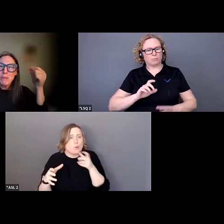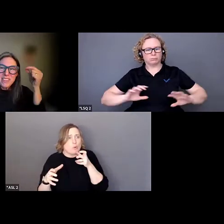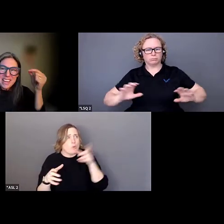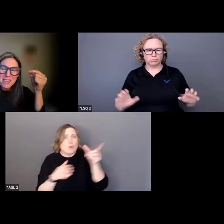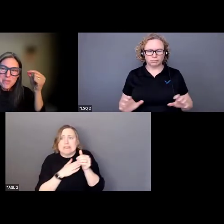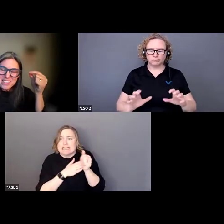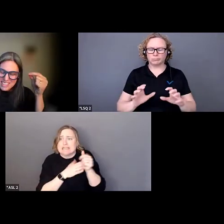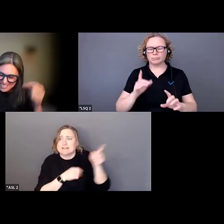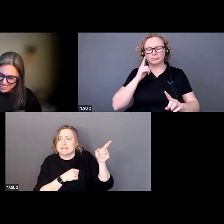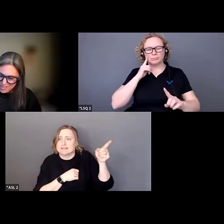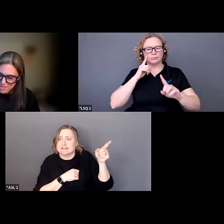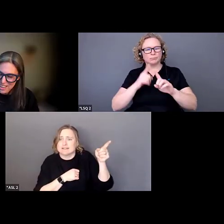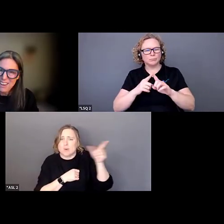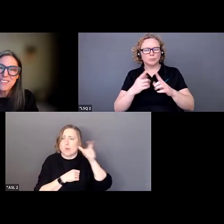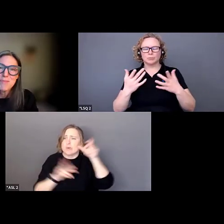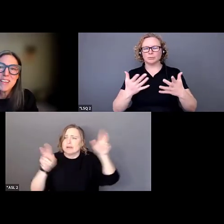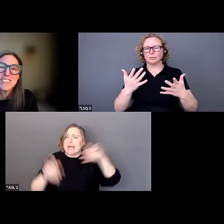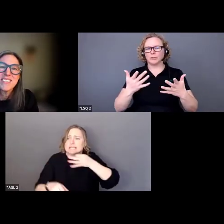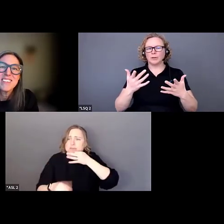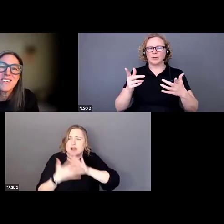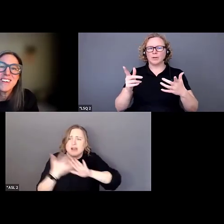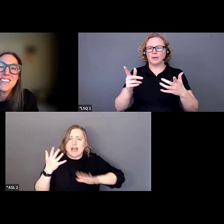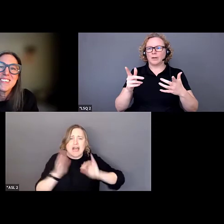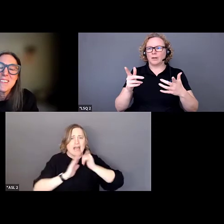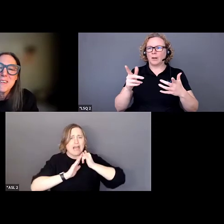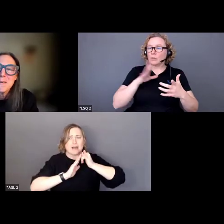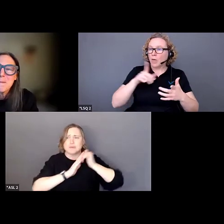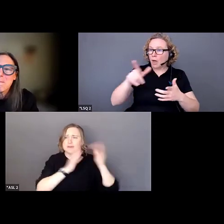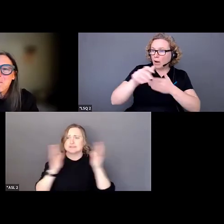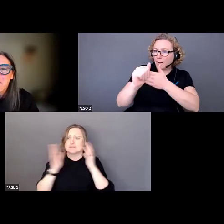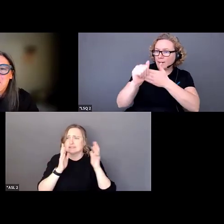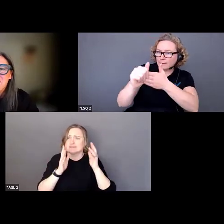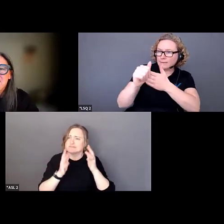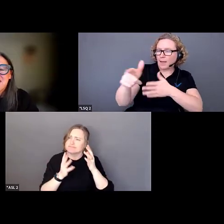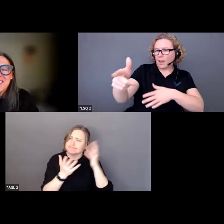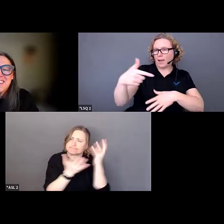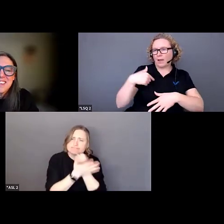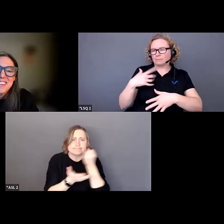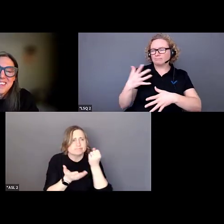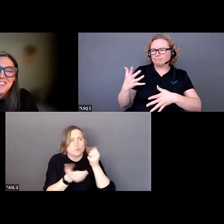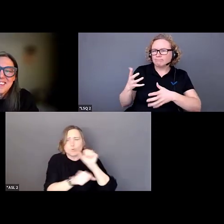struggles, the people with the expertise in terms of how to dismantle these coins.